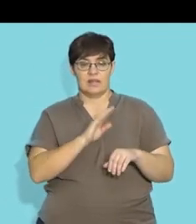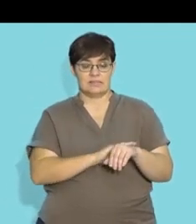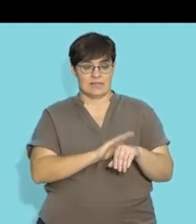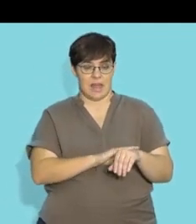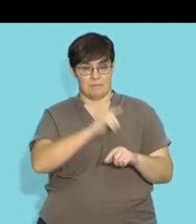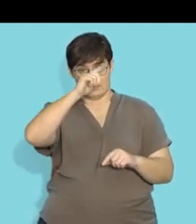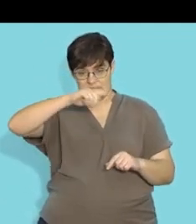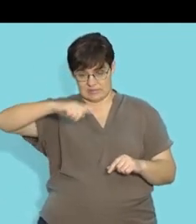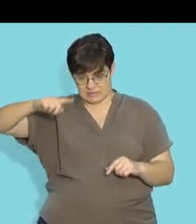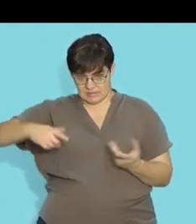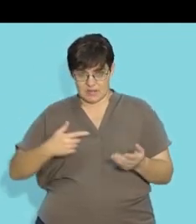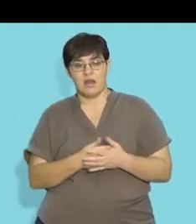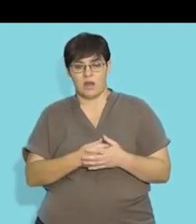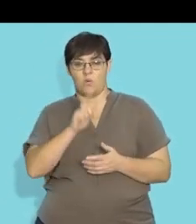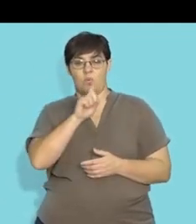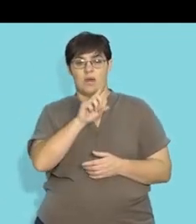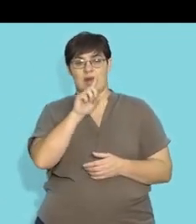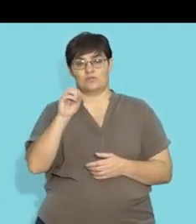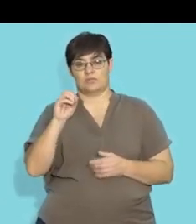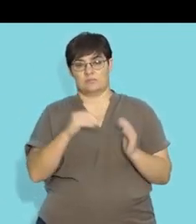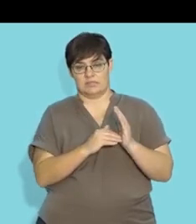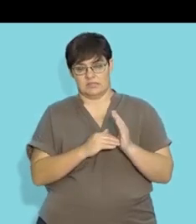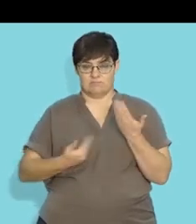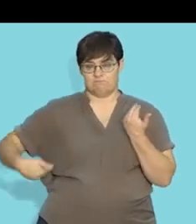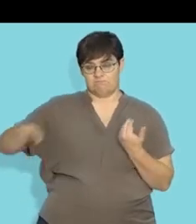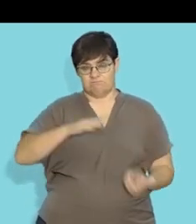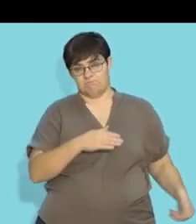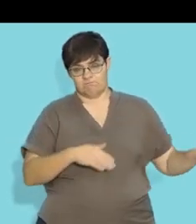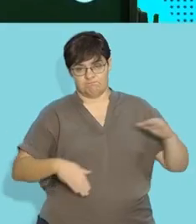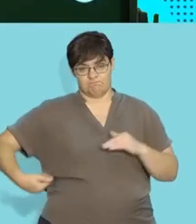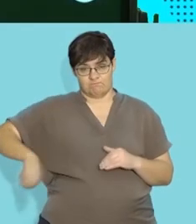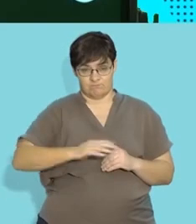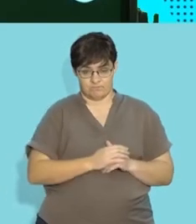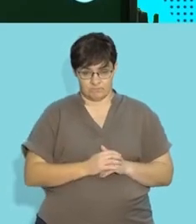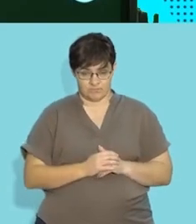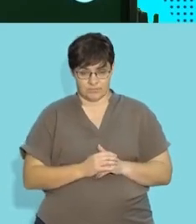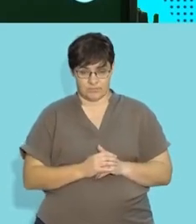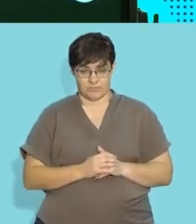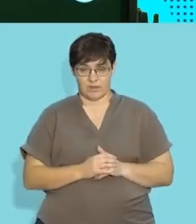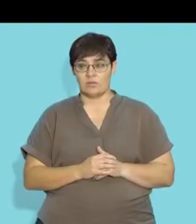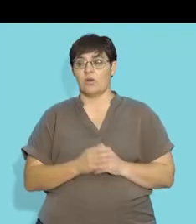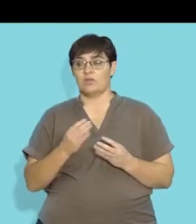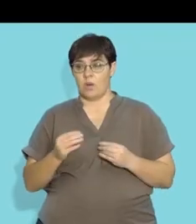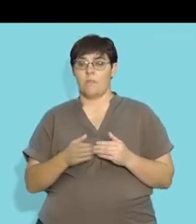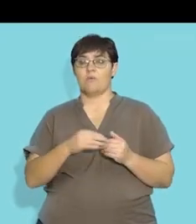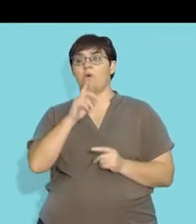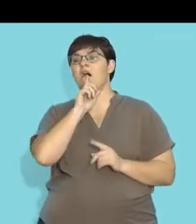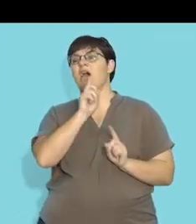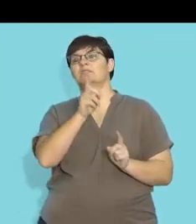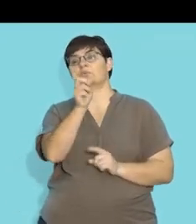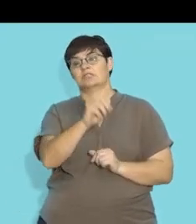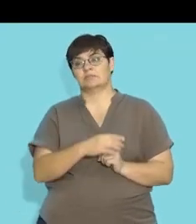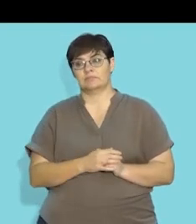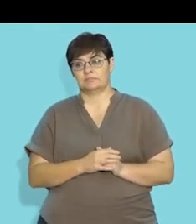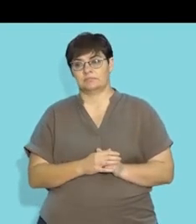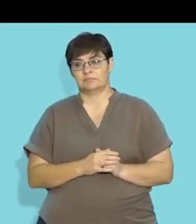2004, 100-meter event. Times. Okay. What do we have to answer now? Or read some more. Let's